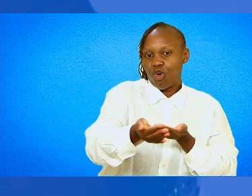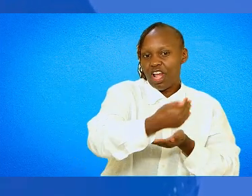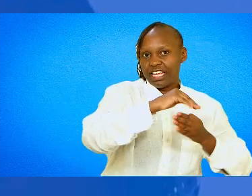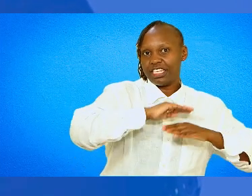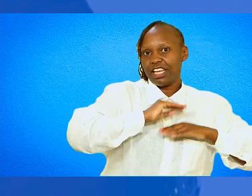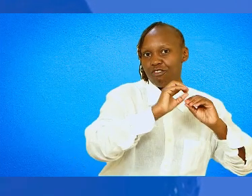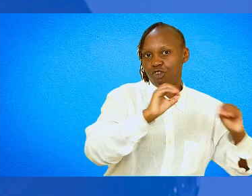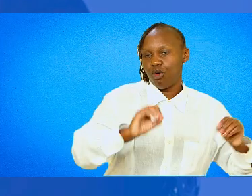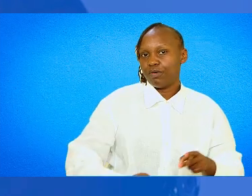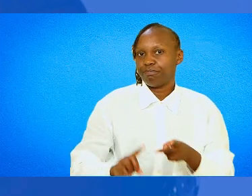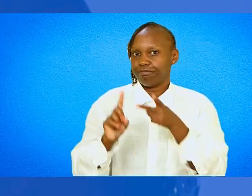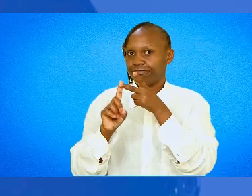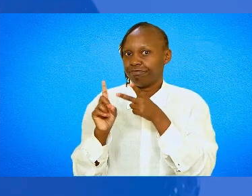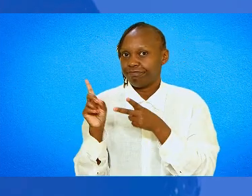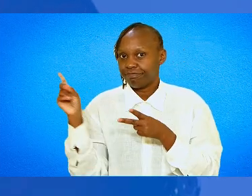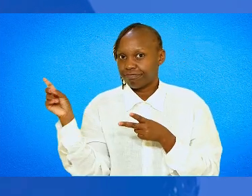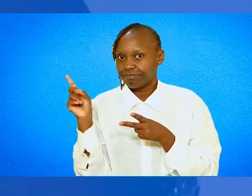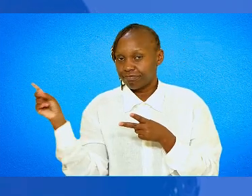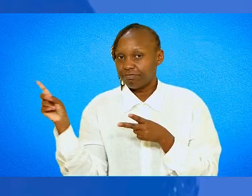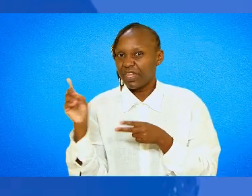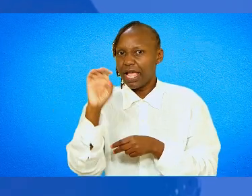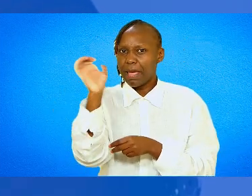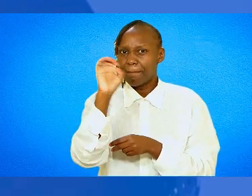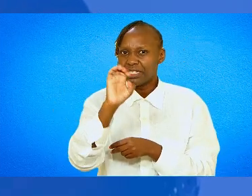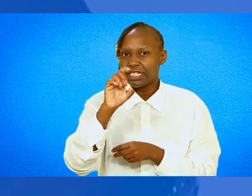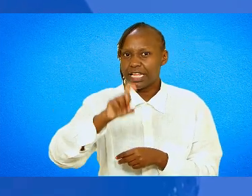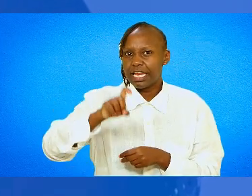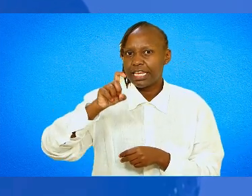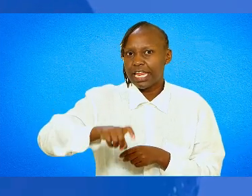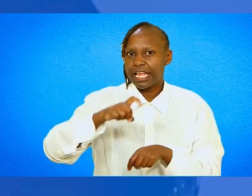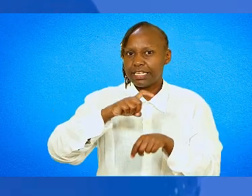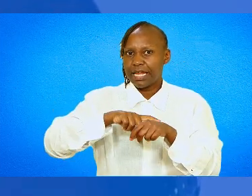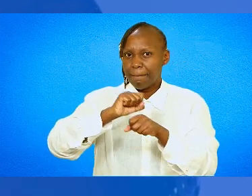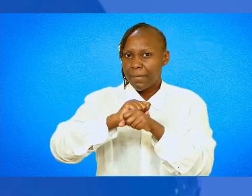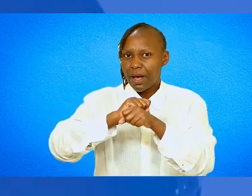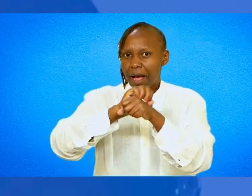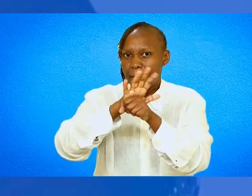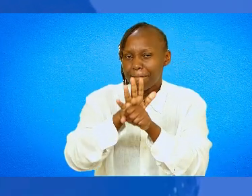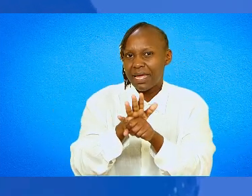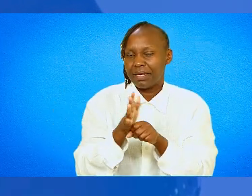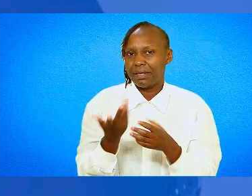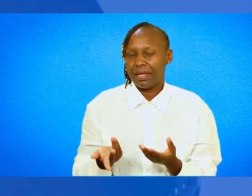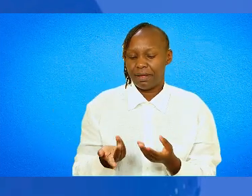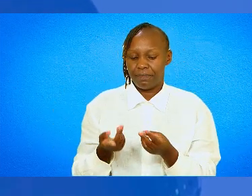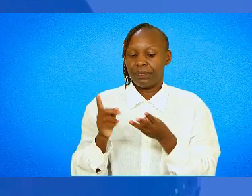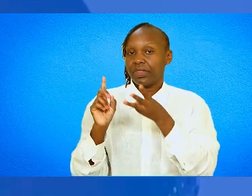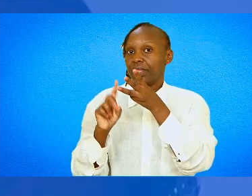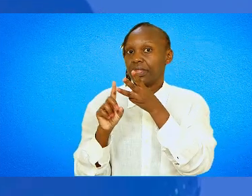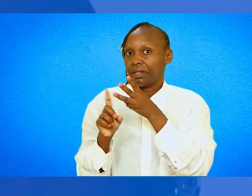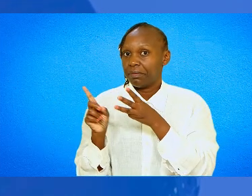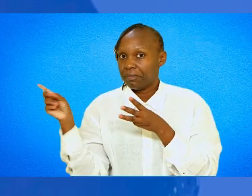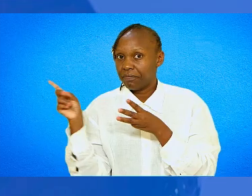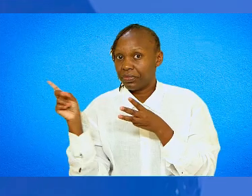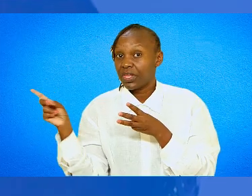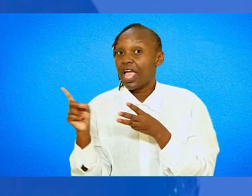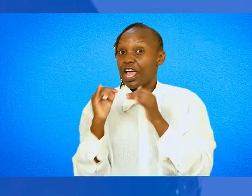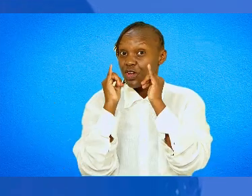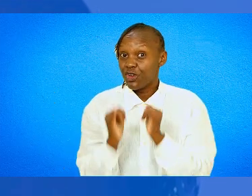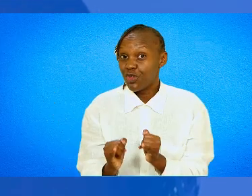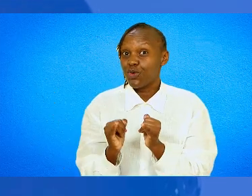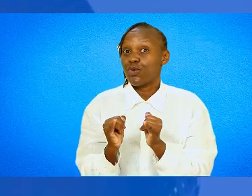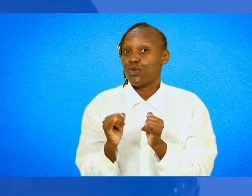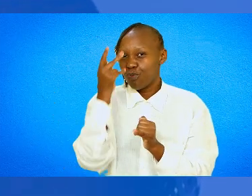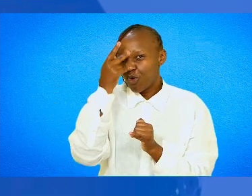Second is when there is emergency needs like during a pandemic. And finally, for a new policy changes